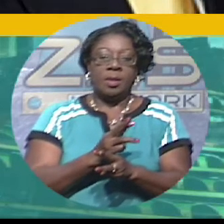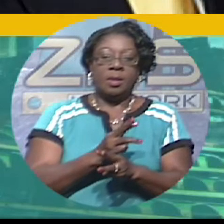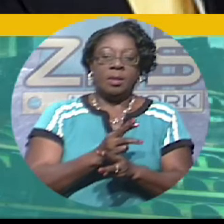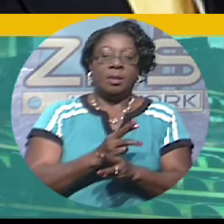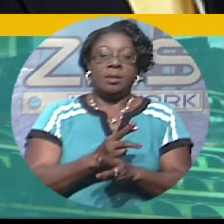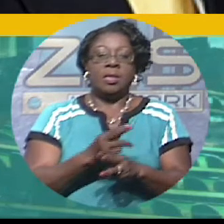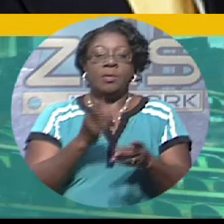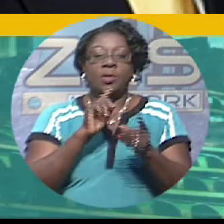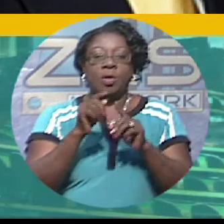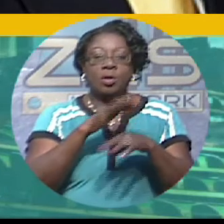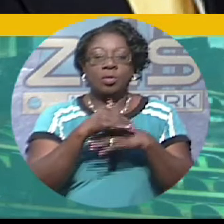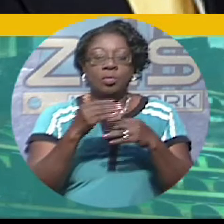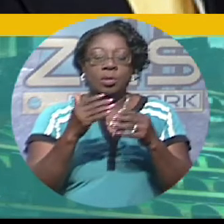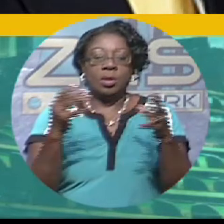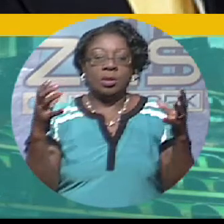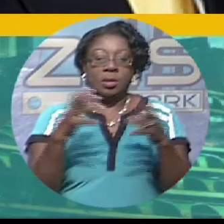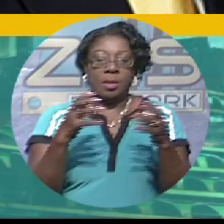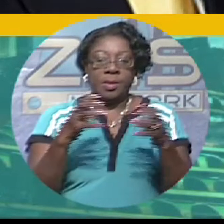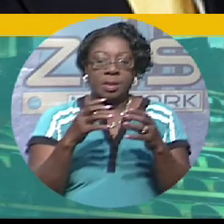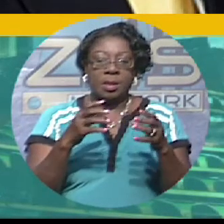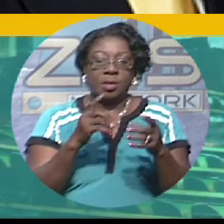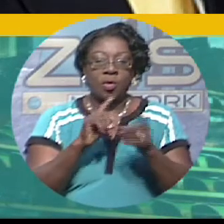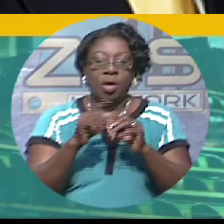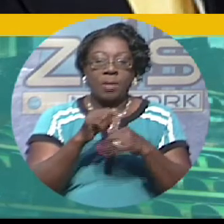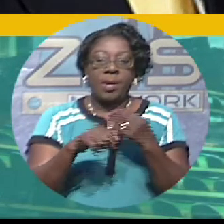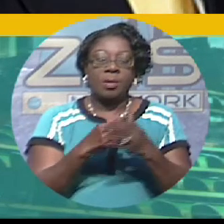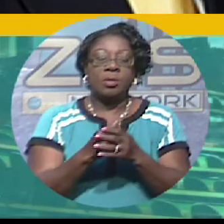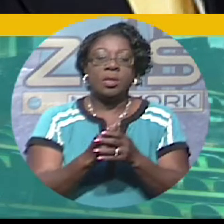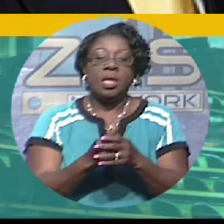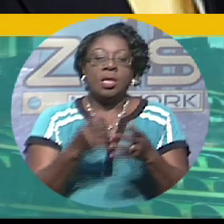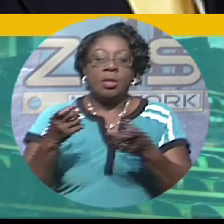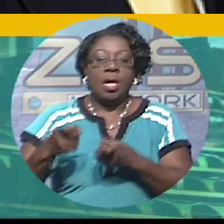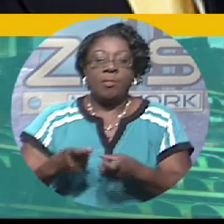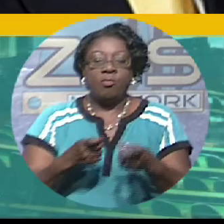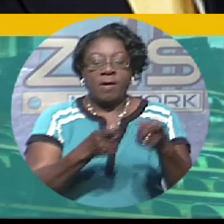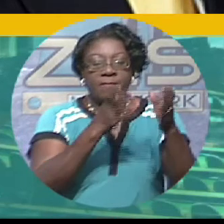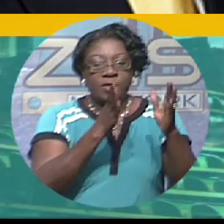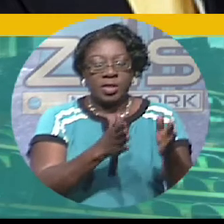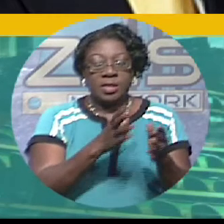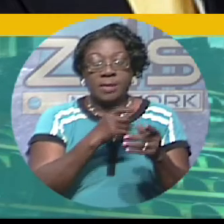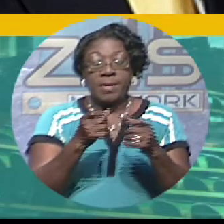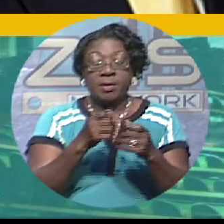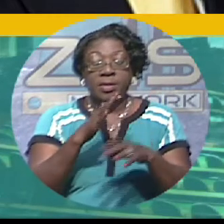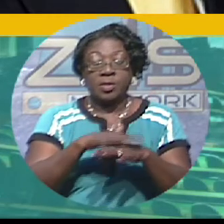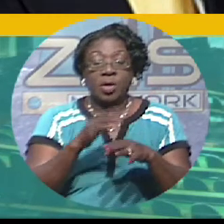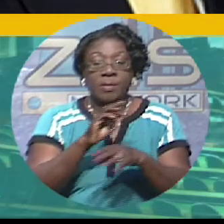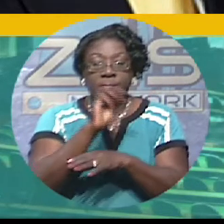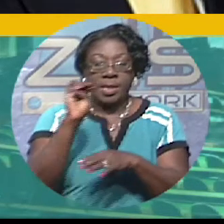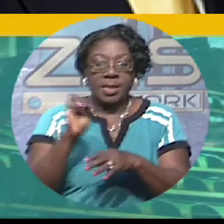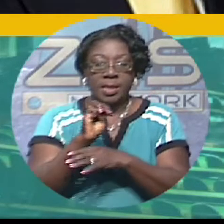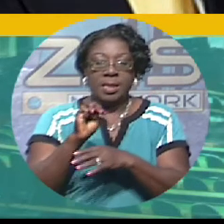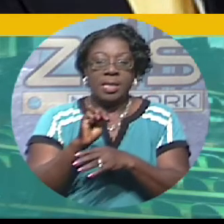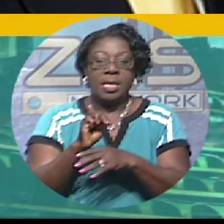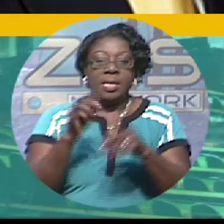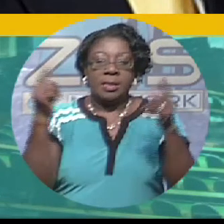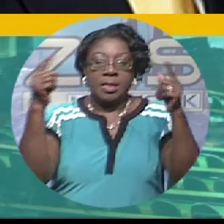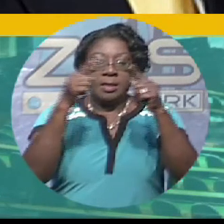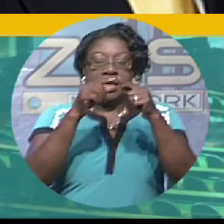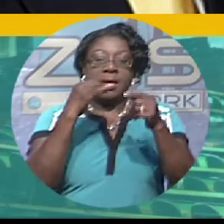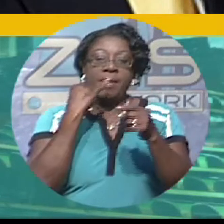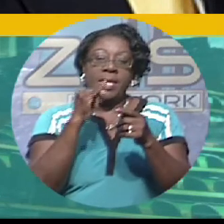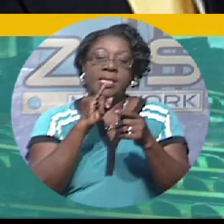summit on large movements of refugees and migrants on Monday. The aim of the summit is to bring countries together toward a